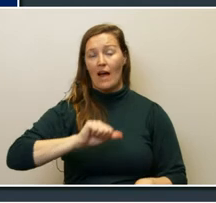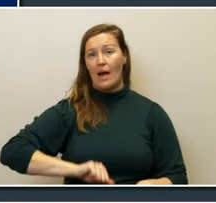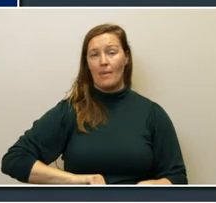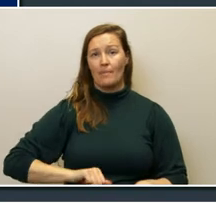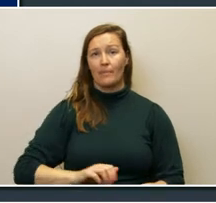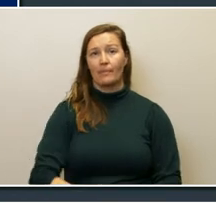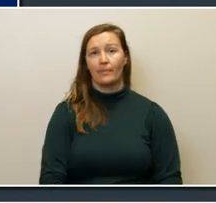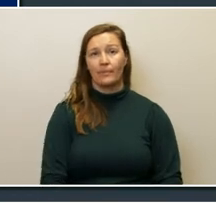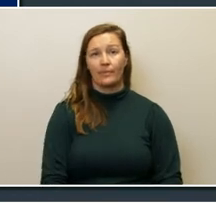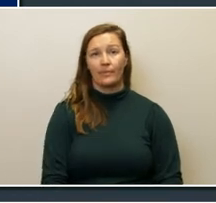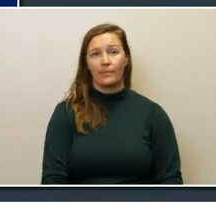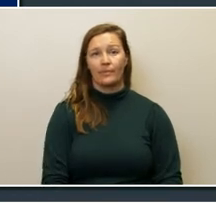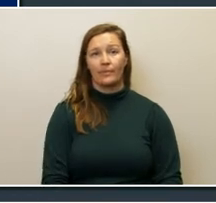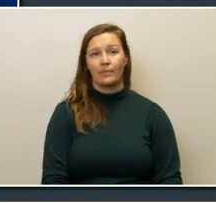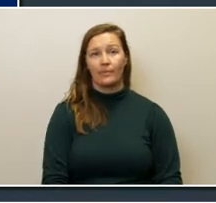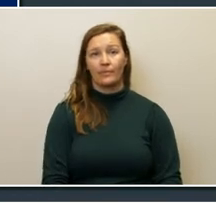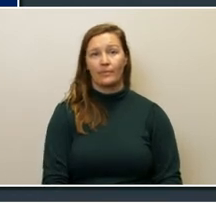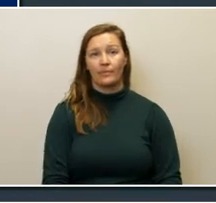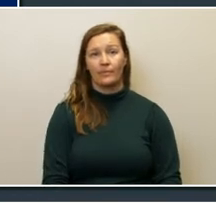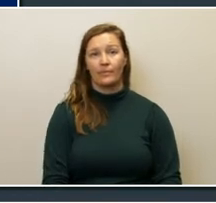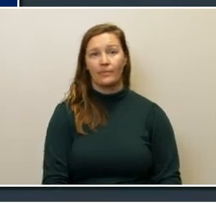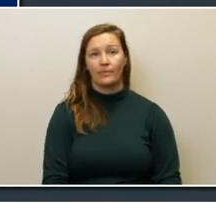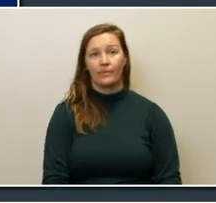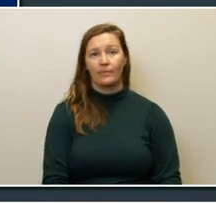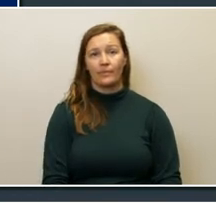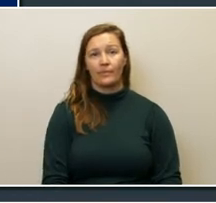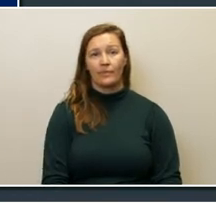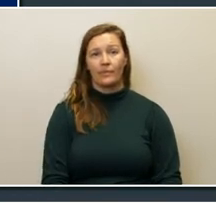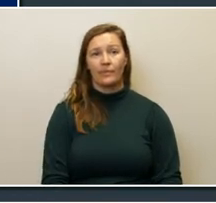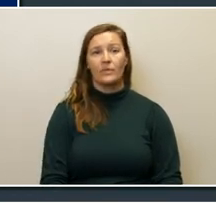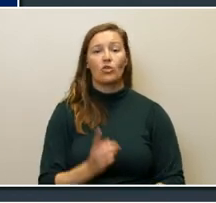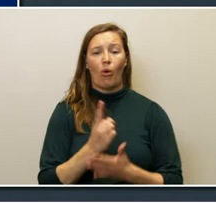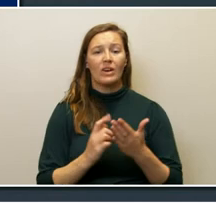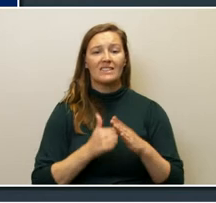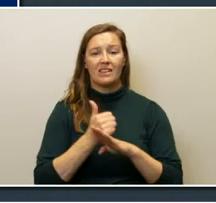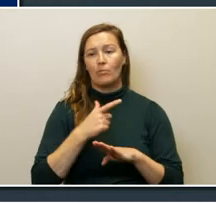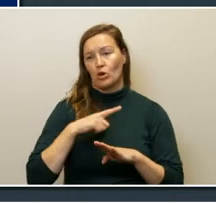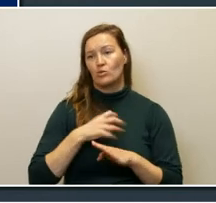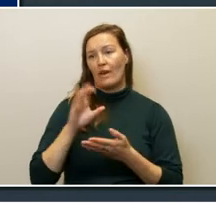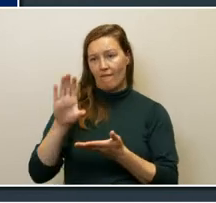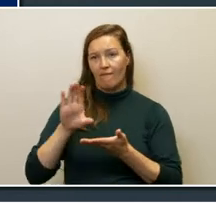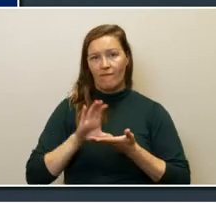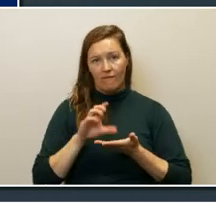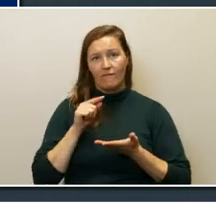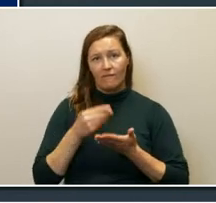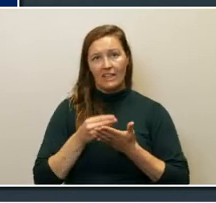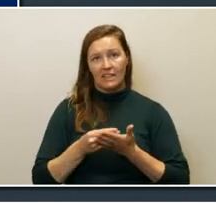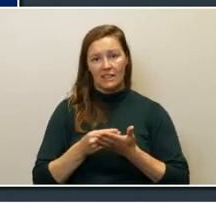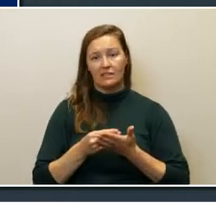without you guys, with the support from council, we wouldn't be there and we wouldn't have this fantastic